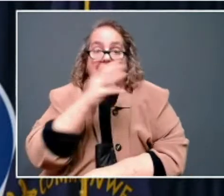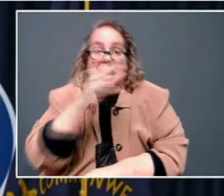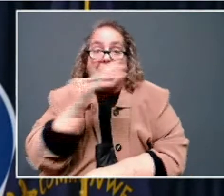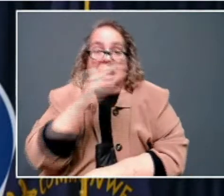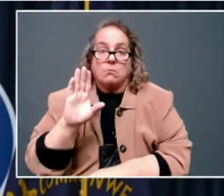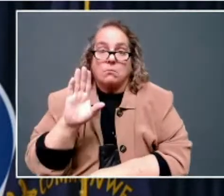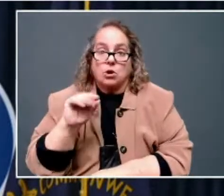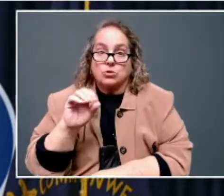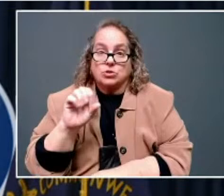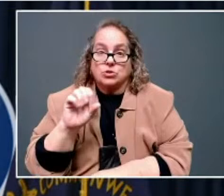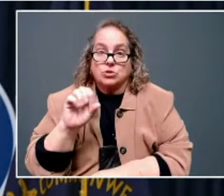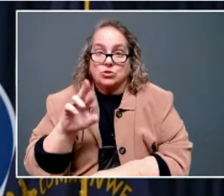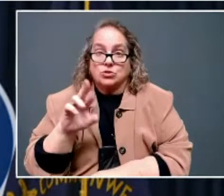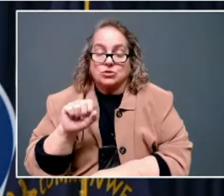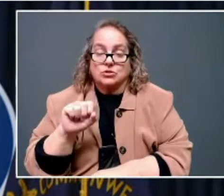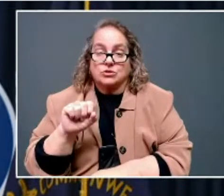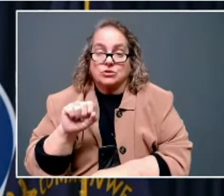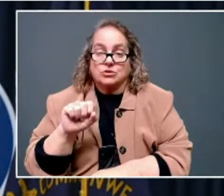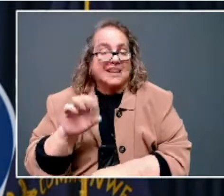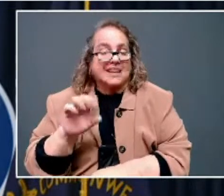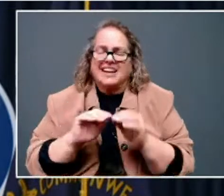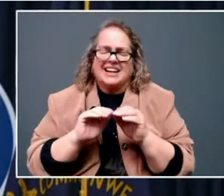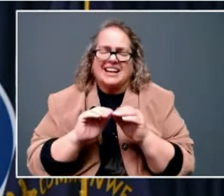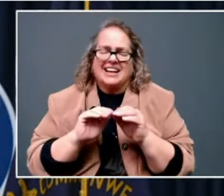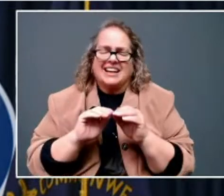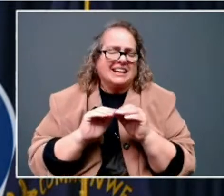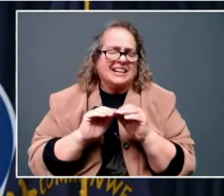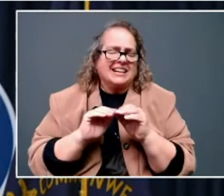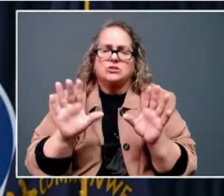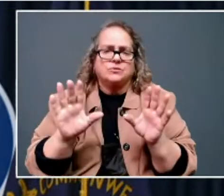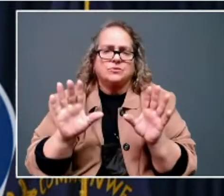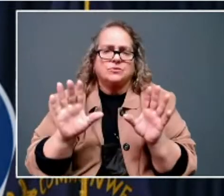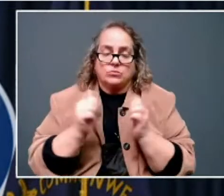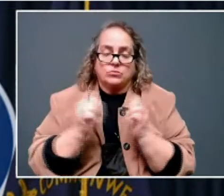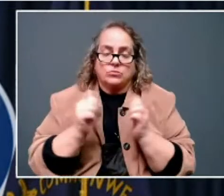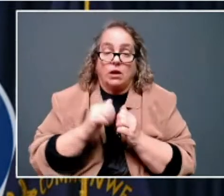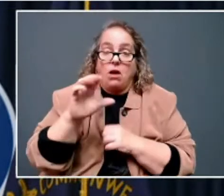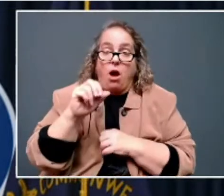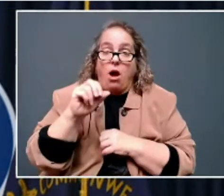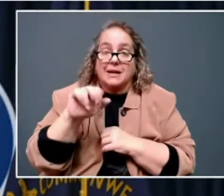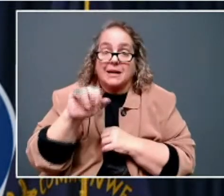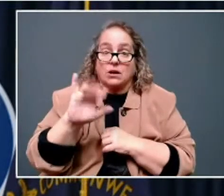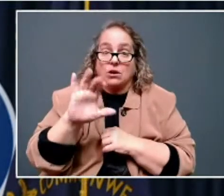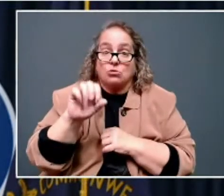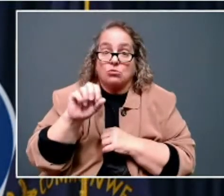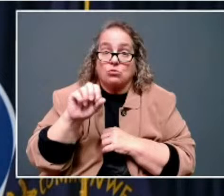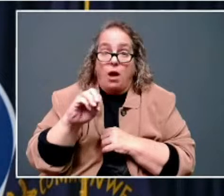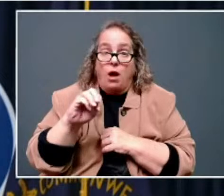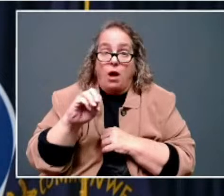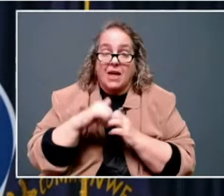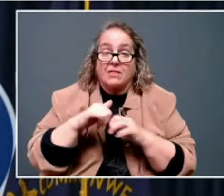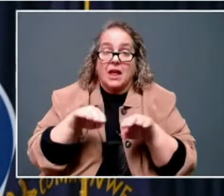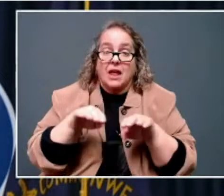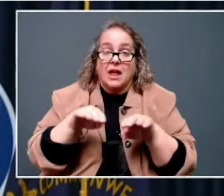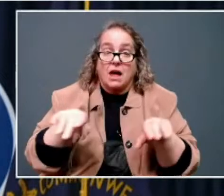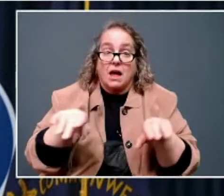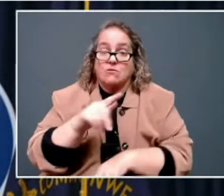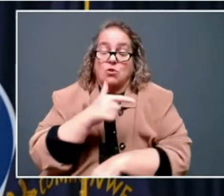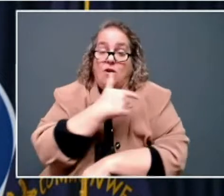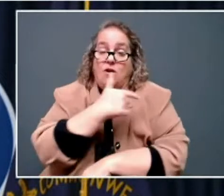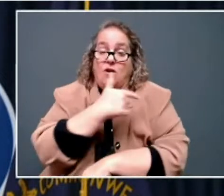an incredibly clear pattern, more so, I believe, with Omicron than anything before it, that the level of your vaccination